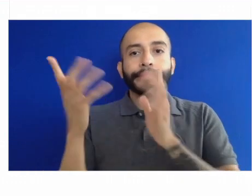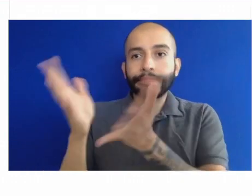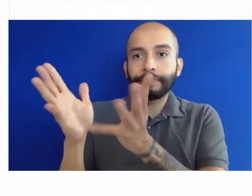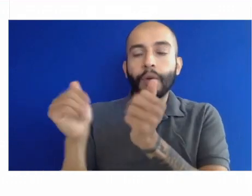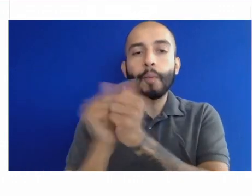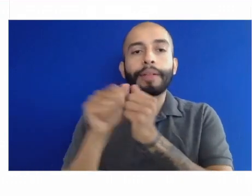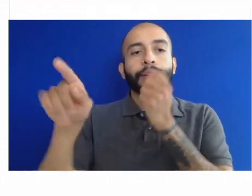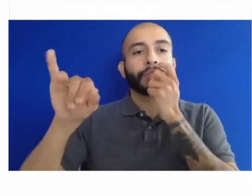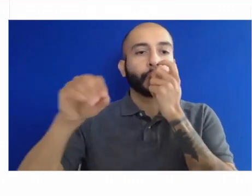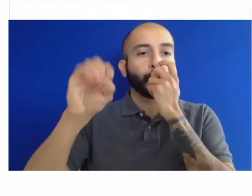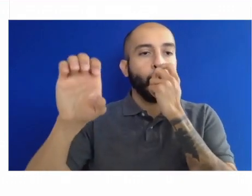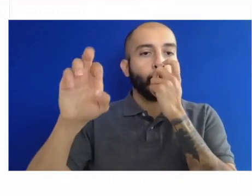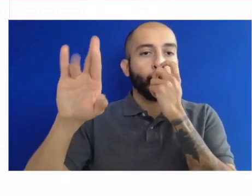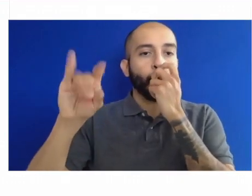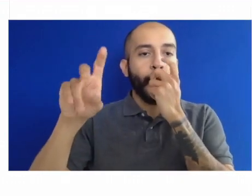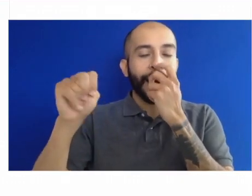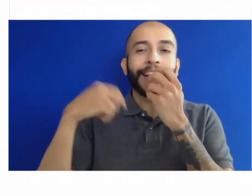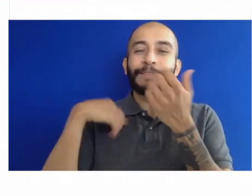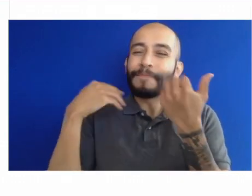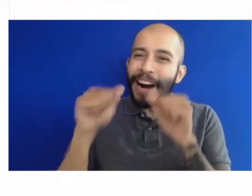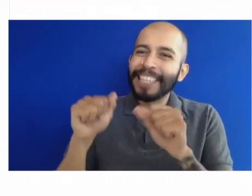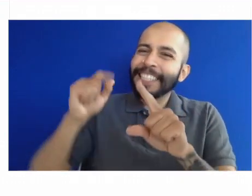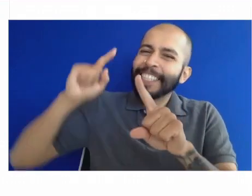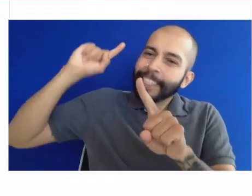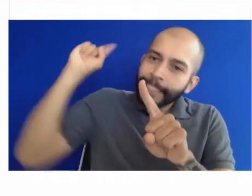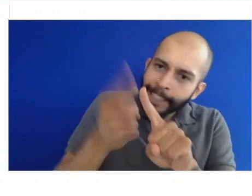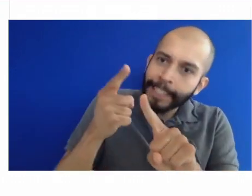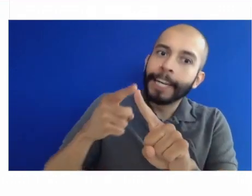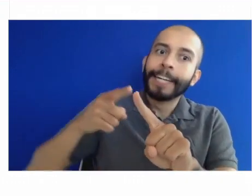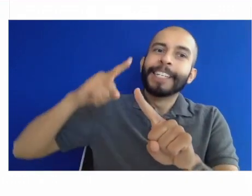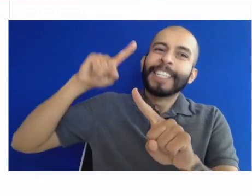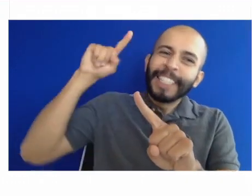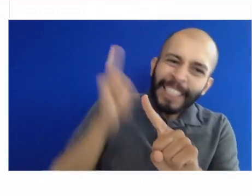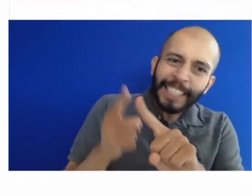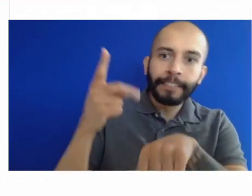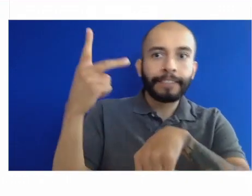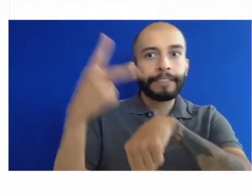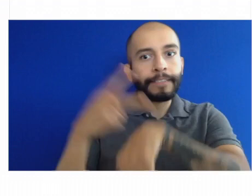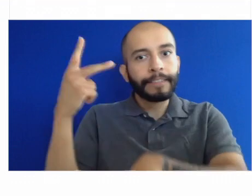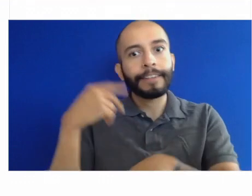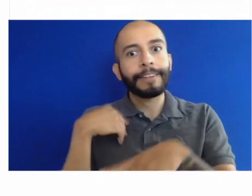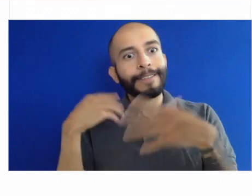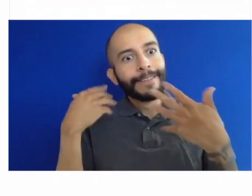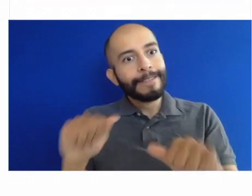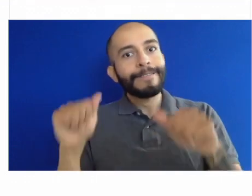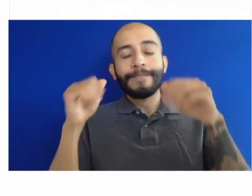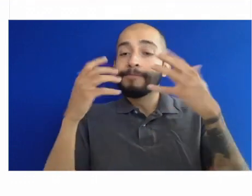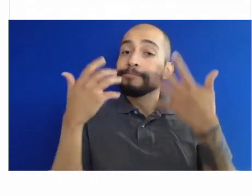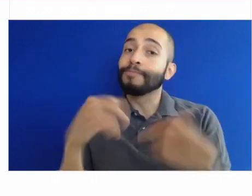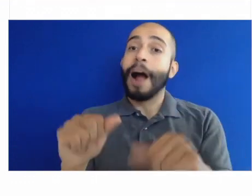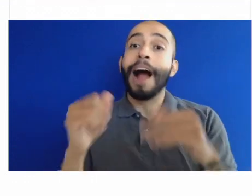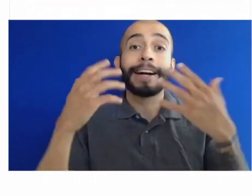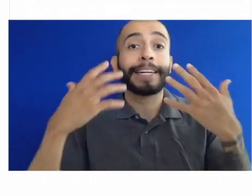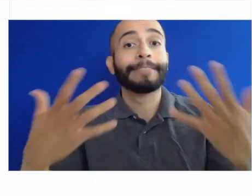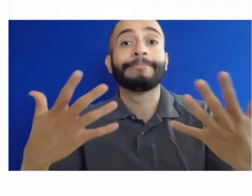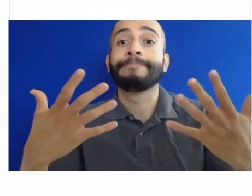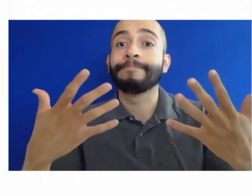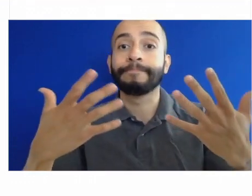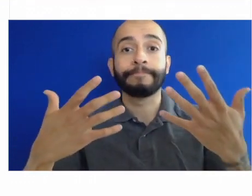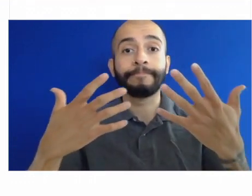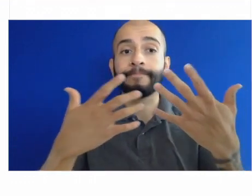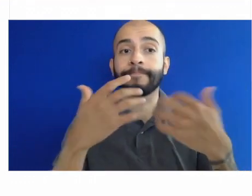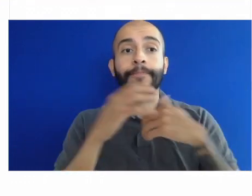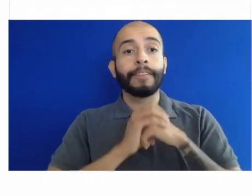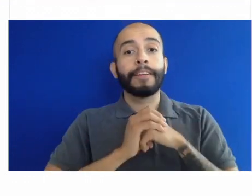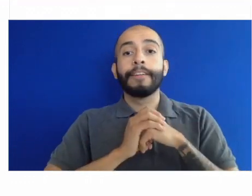I understand the challenge there, but this is not that. And we have to distinguish these. Why do those 55%